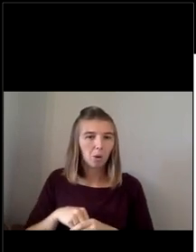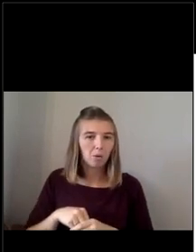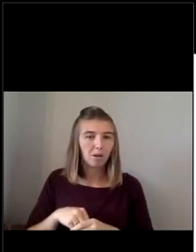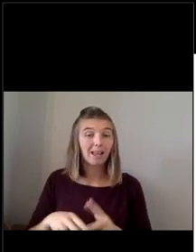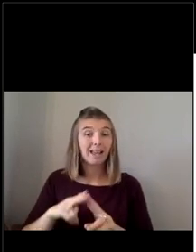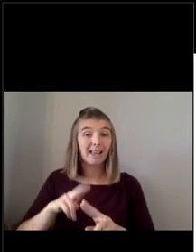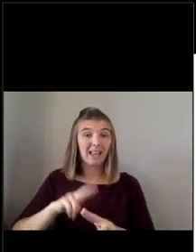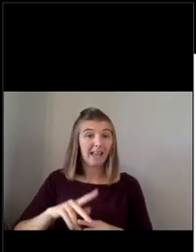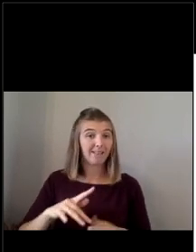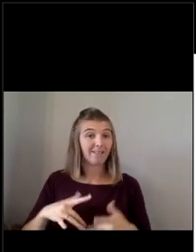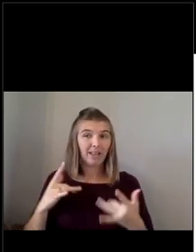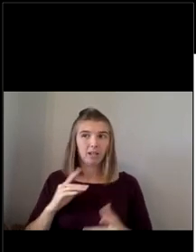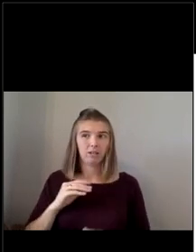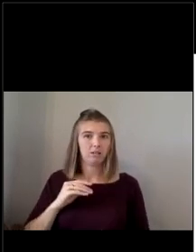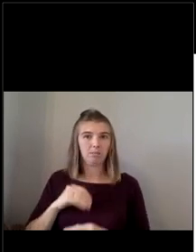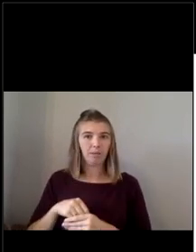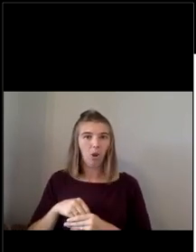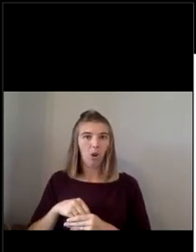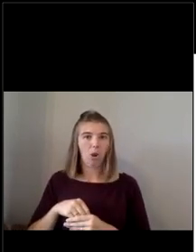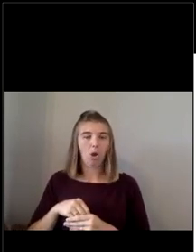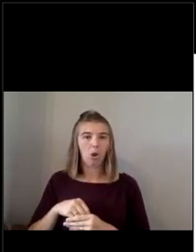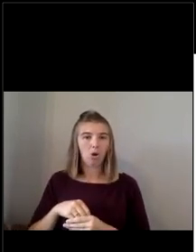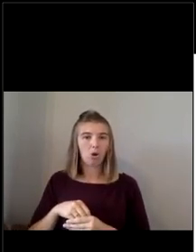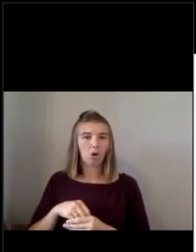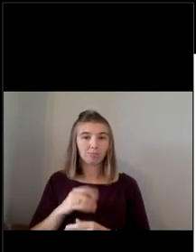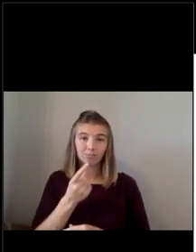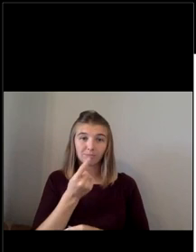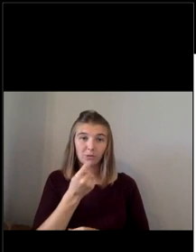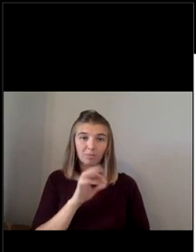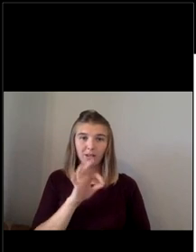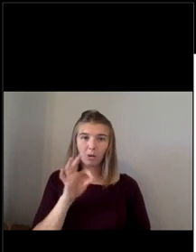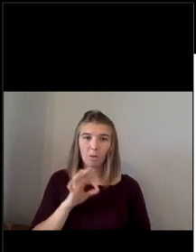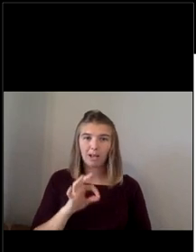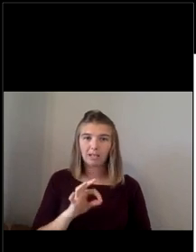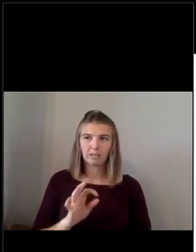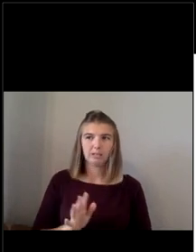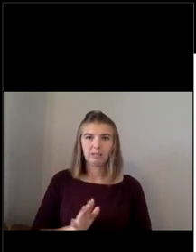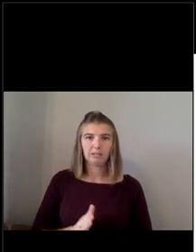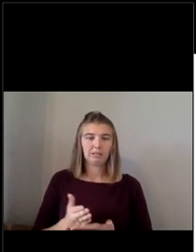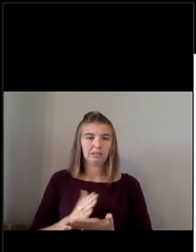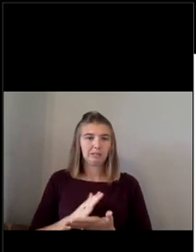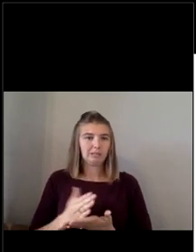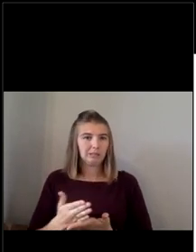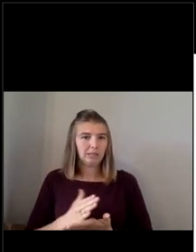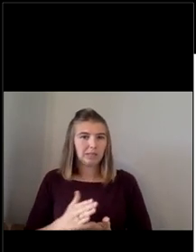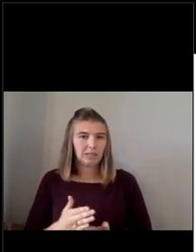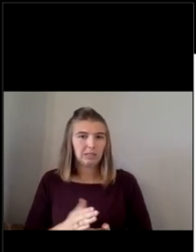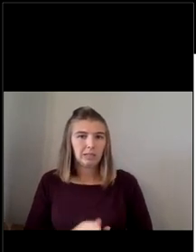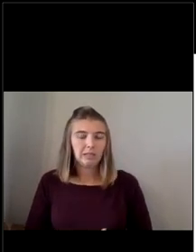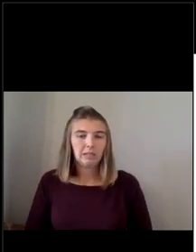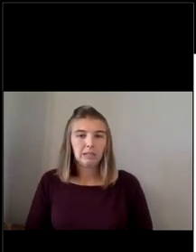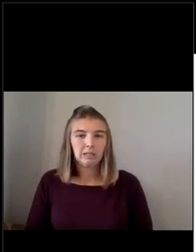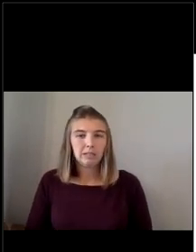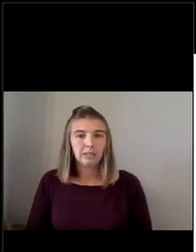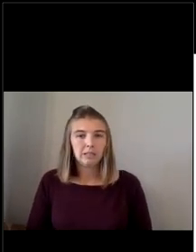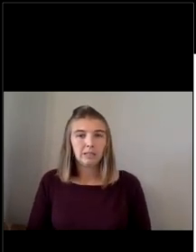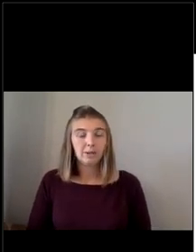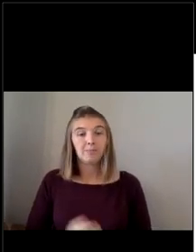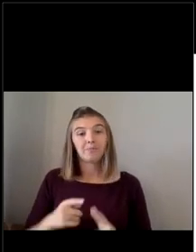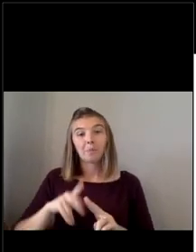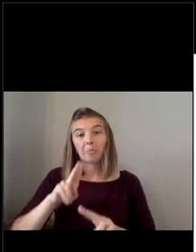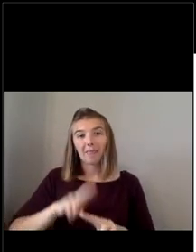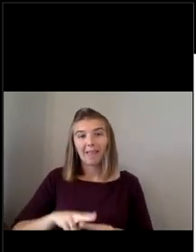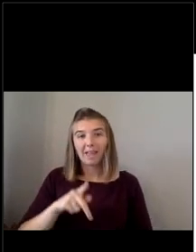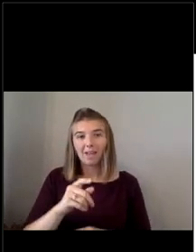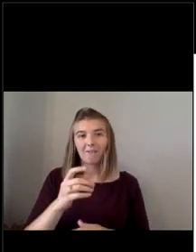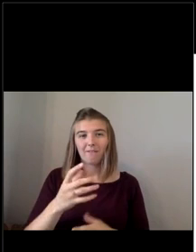underrepresented in that space, then that question may be made more salient to you. If you have prior experiences in